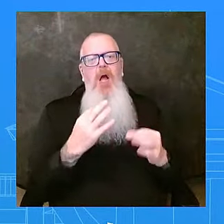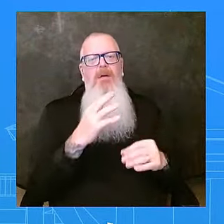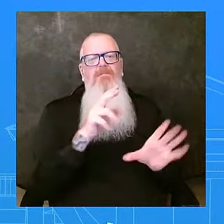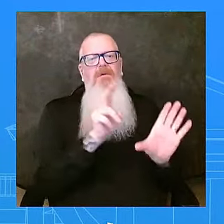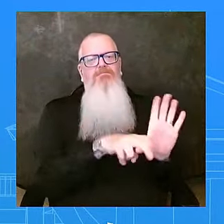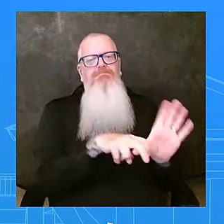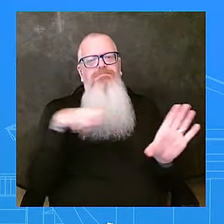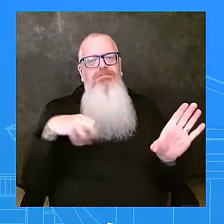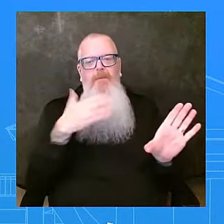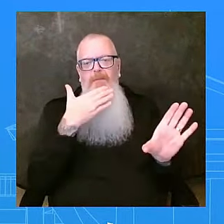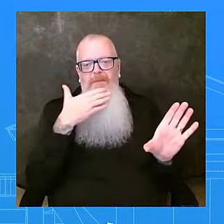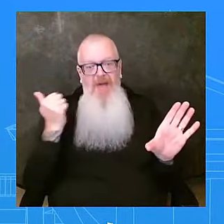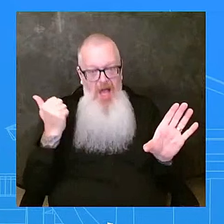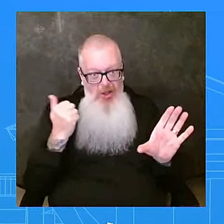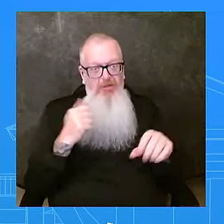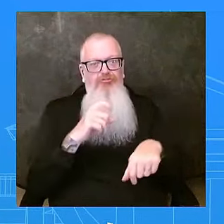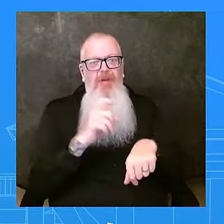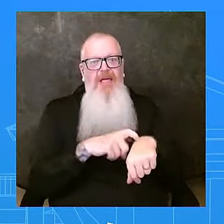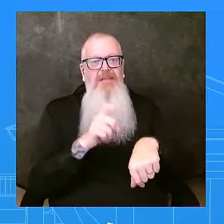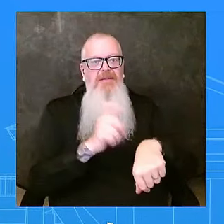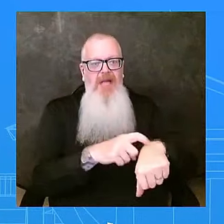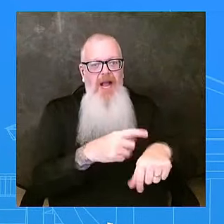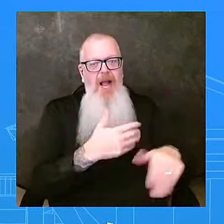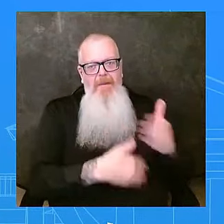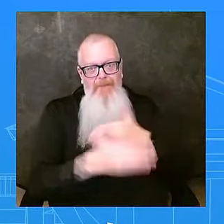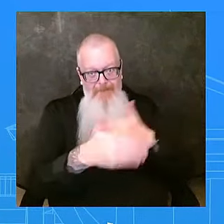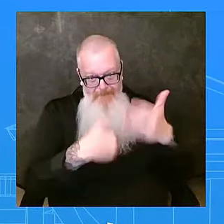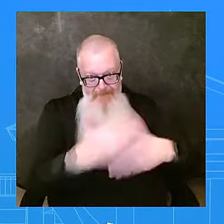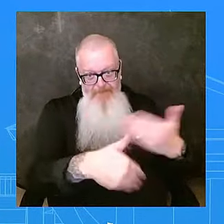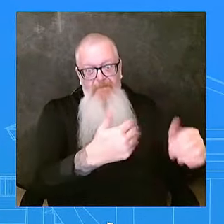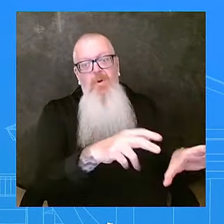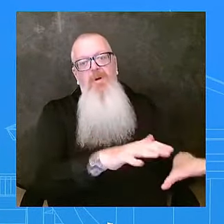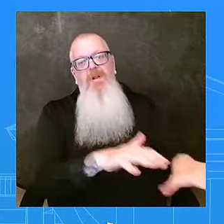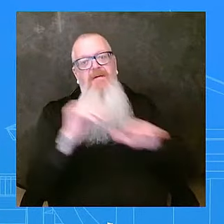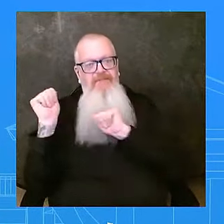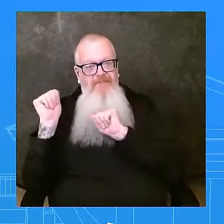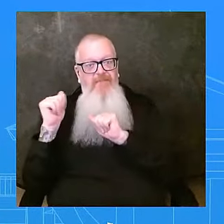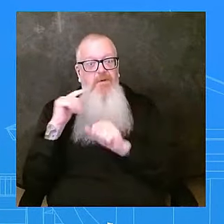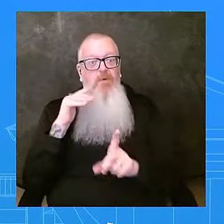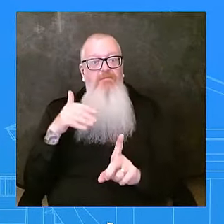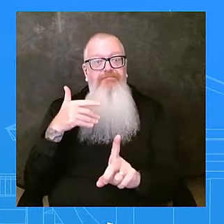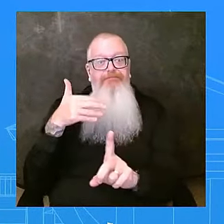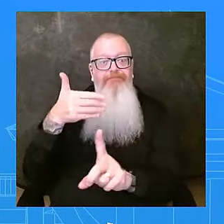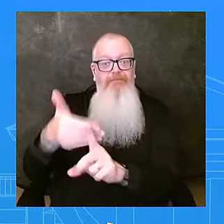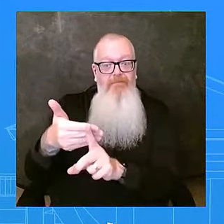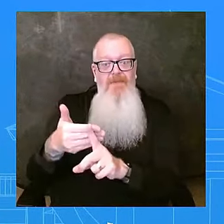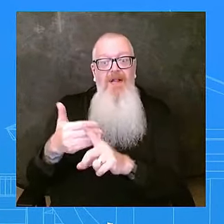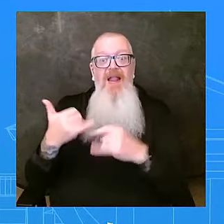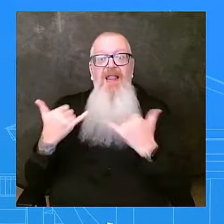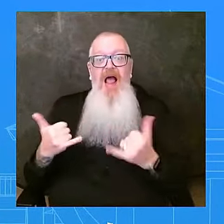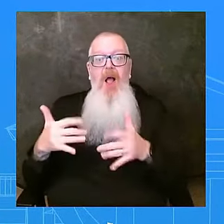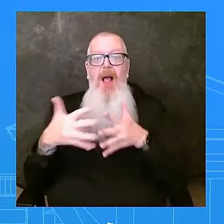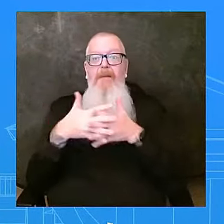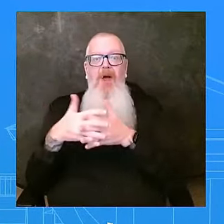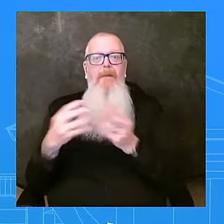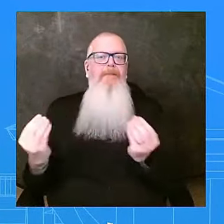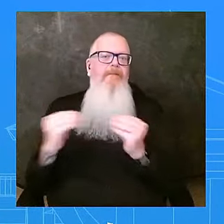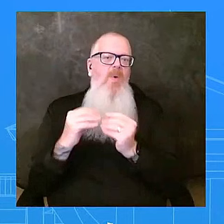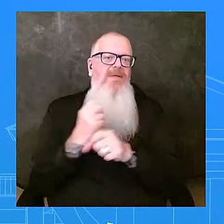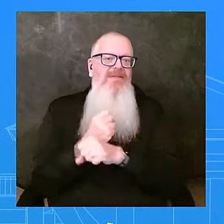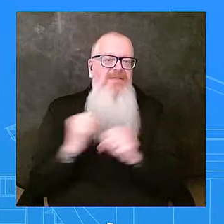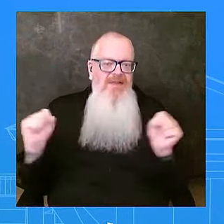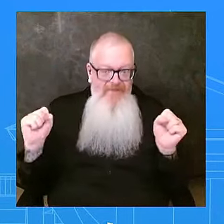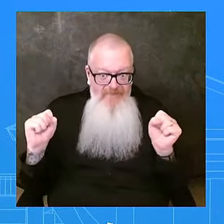that withdrawal all the way into the summer. And we as a nation are safer for it. Any and every discussion about what happened